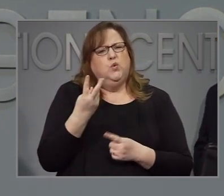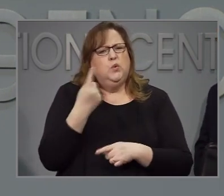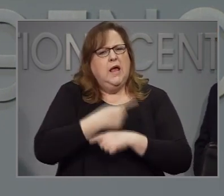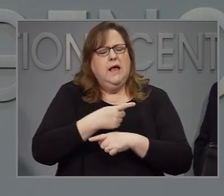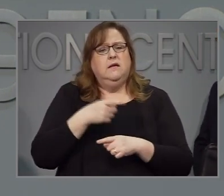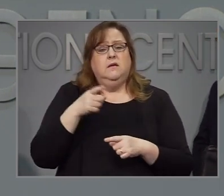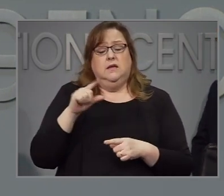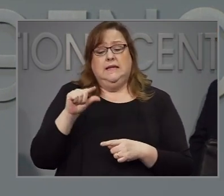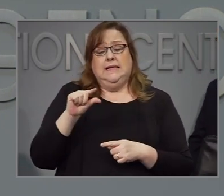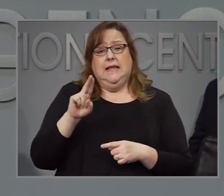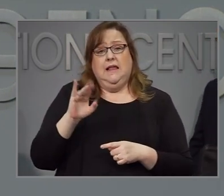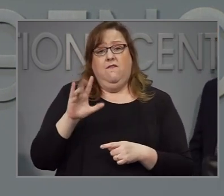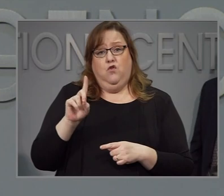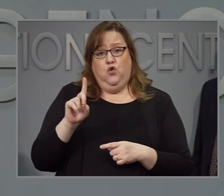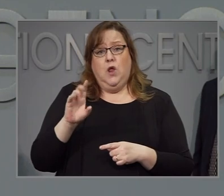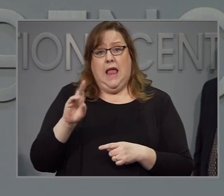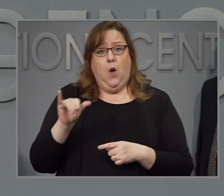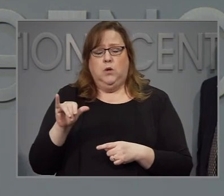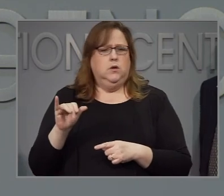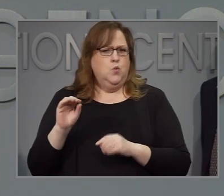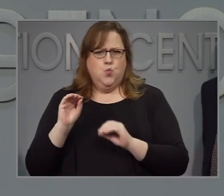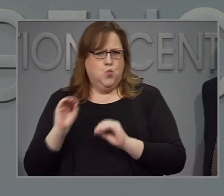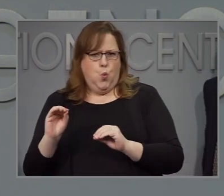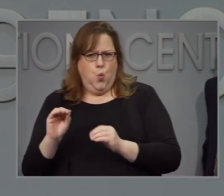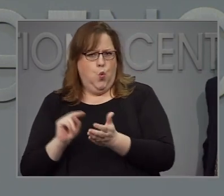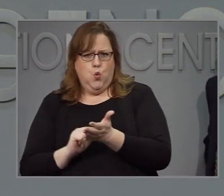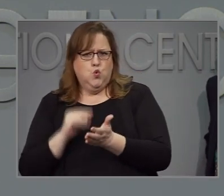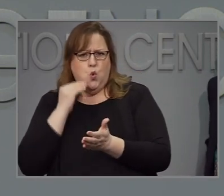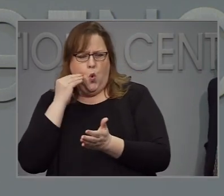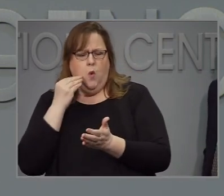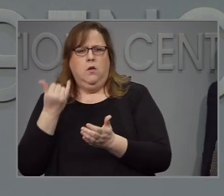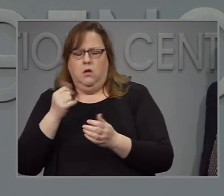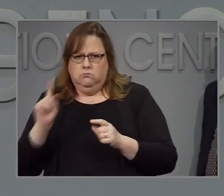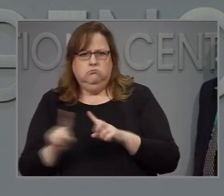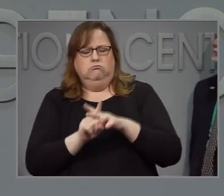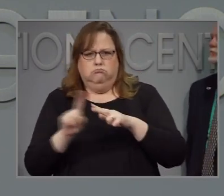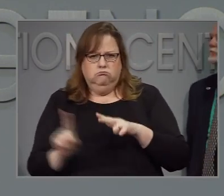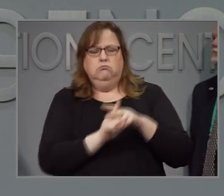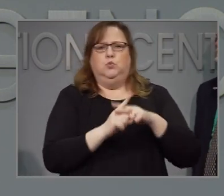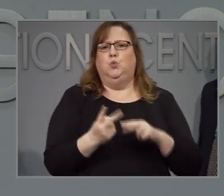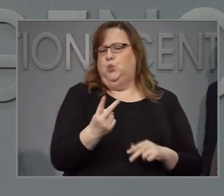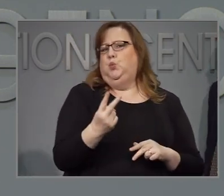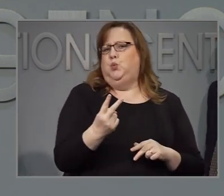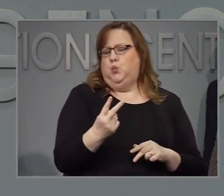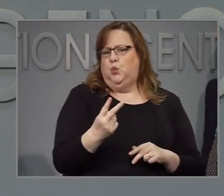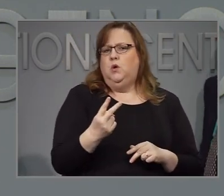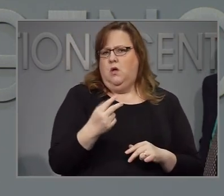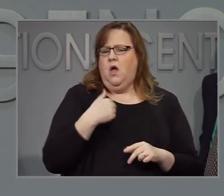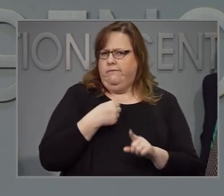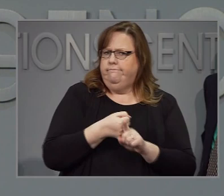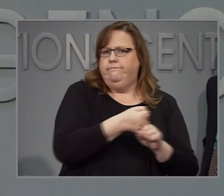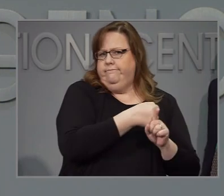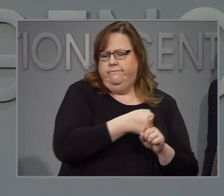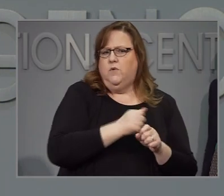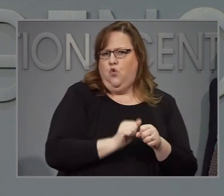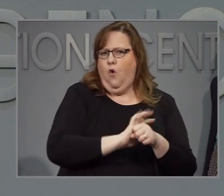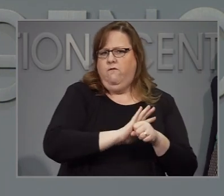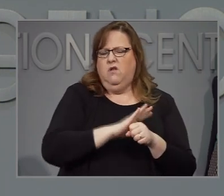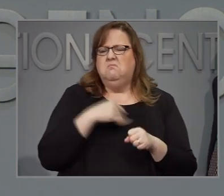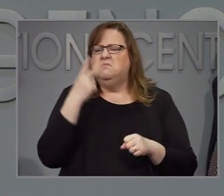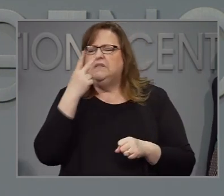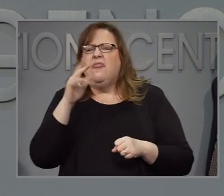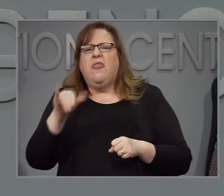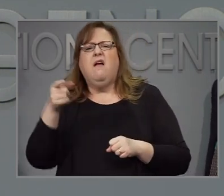nursing homes with an ongoing outbreak of COVID-19 to two on the DHHS dashboard.